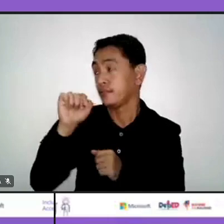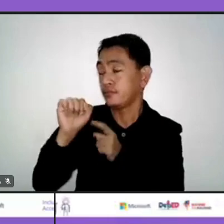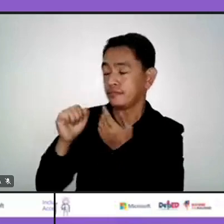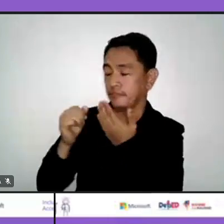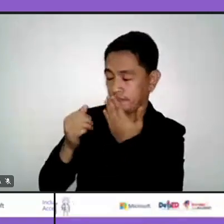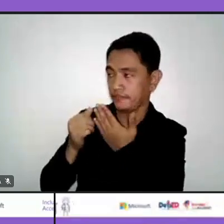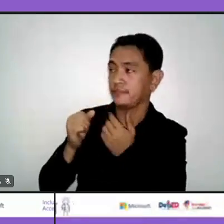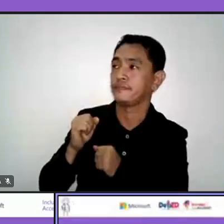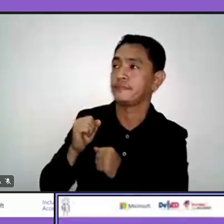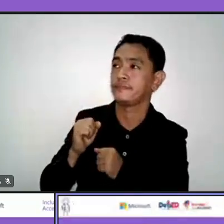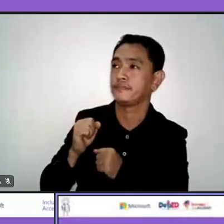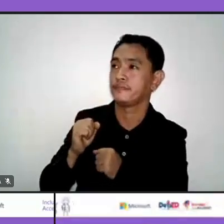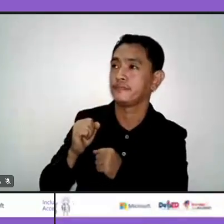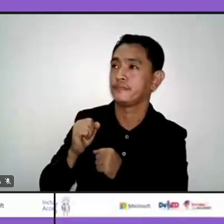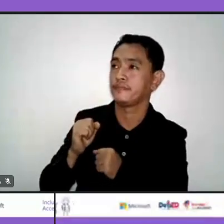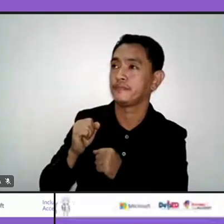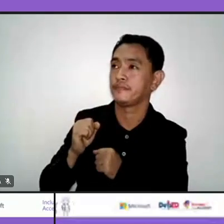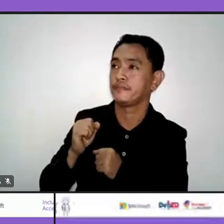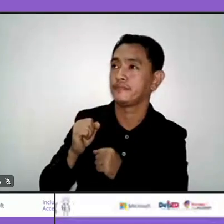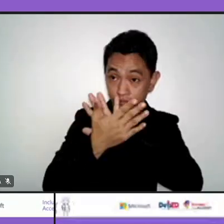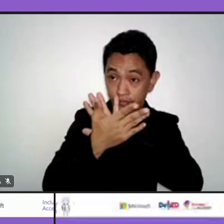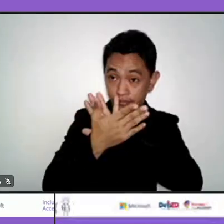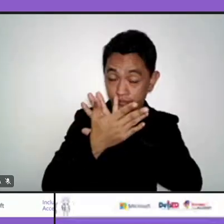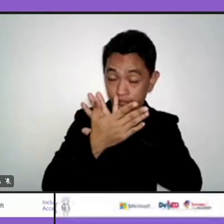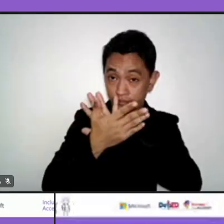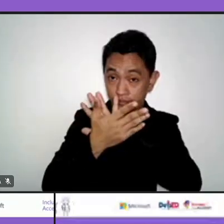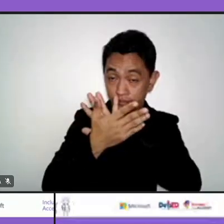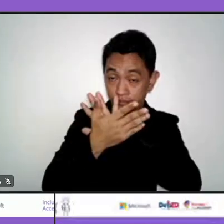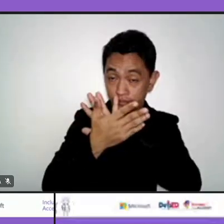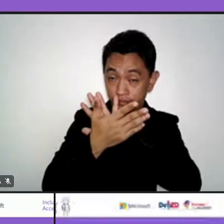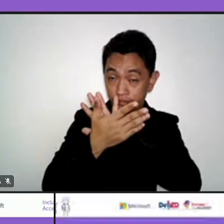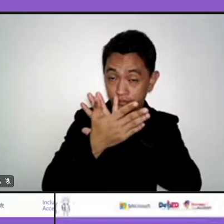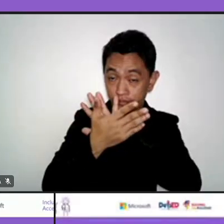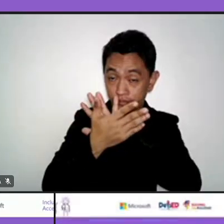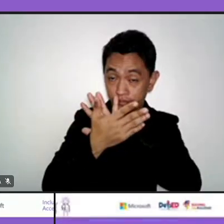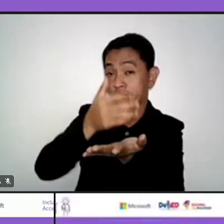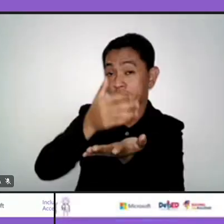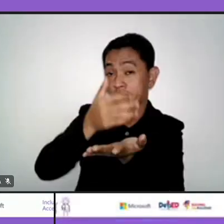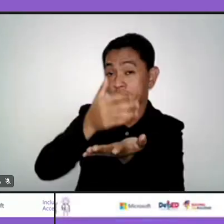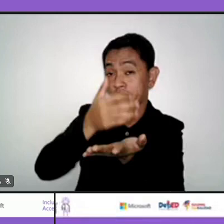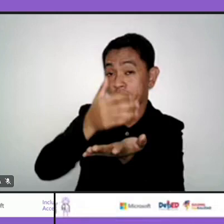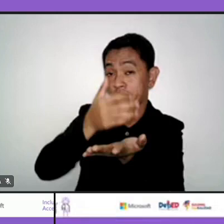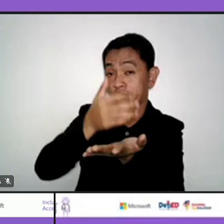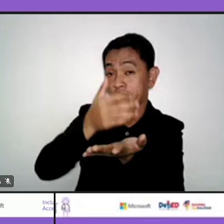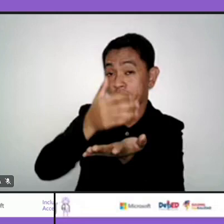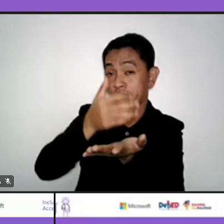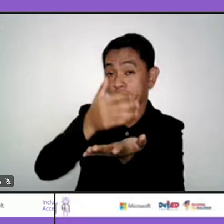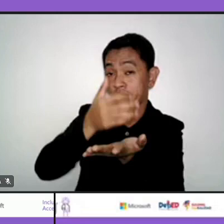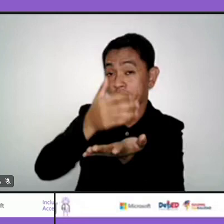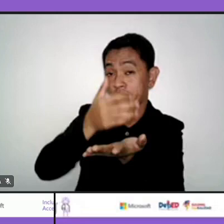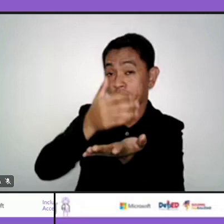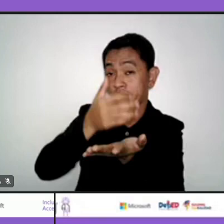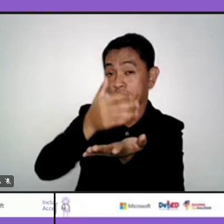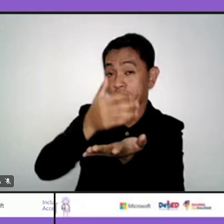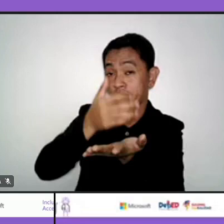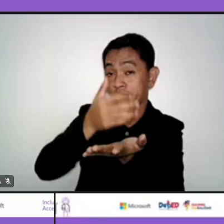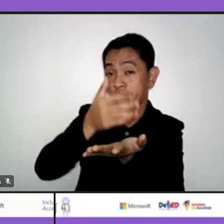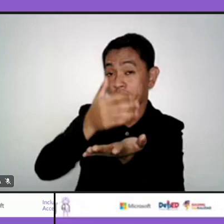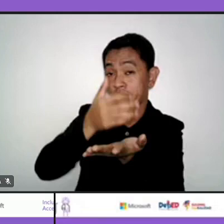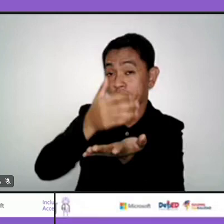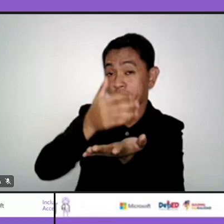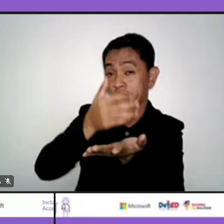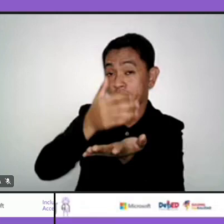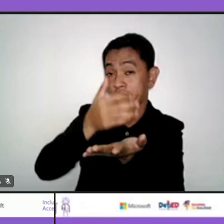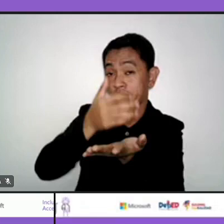yung question. Sounds good. Yes. The pandemic, I think,